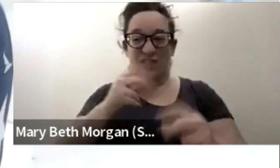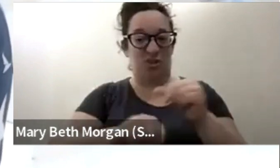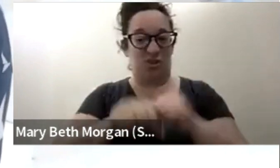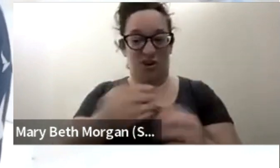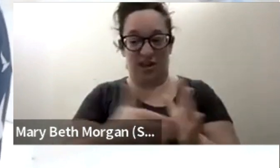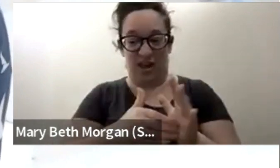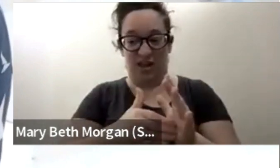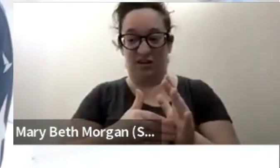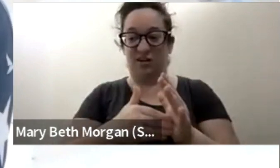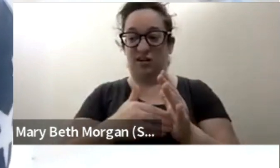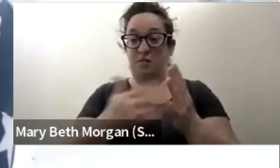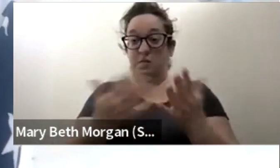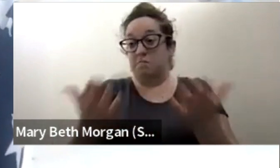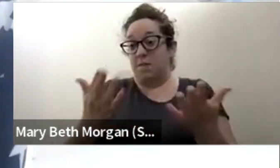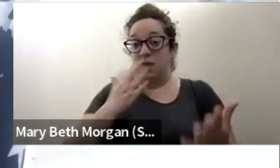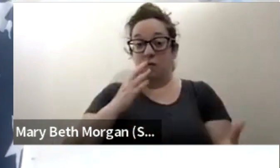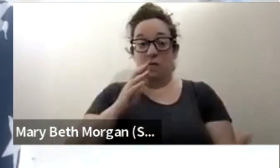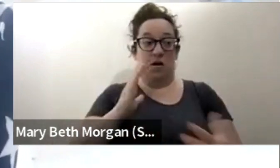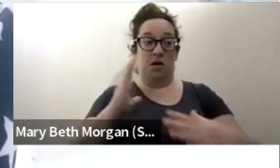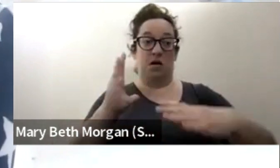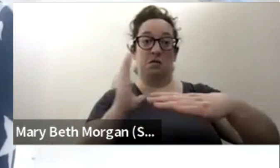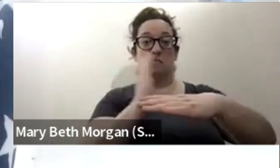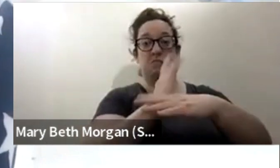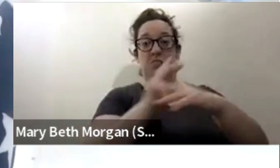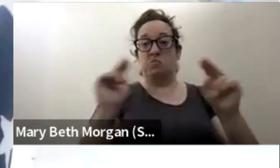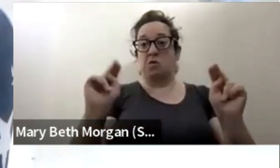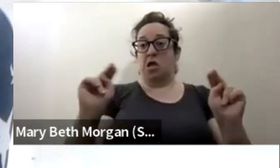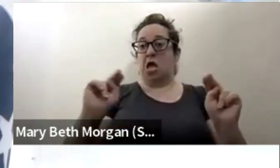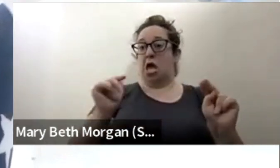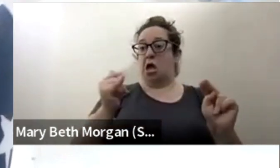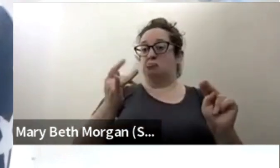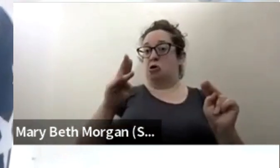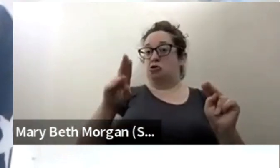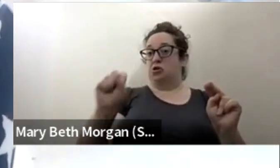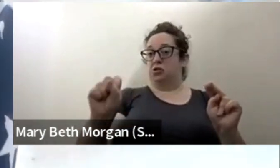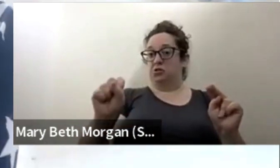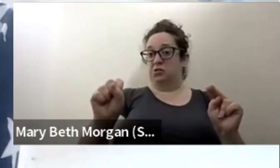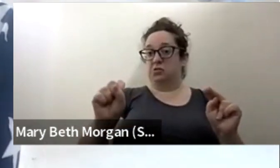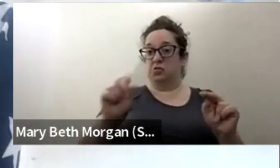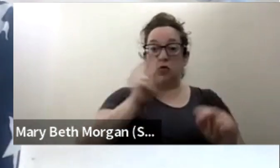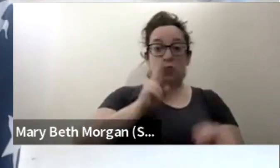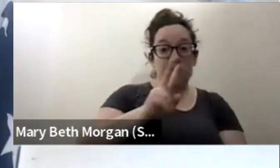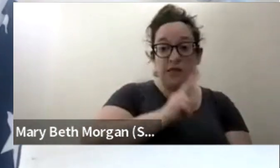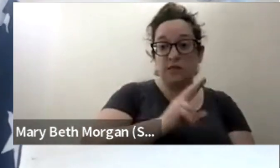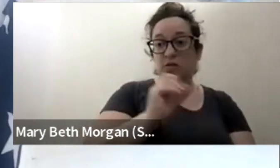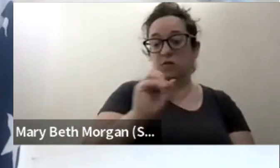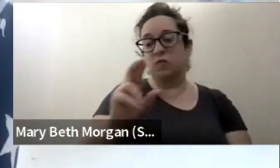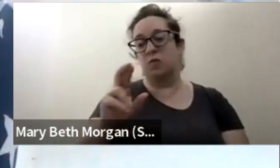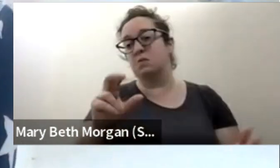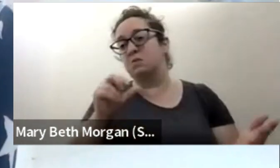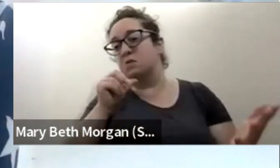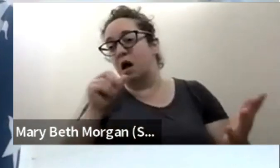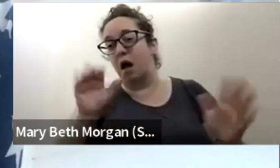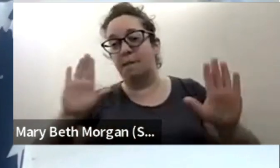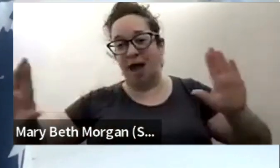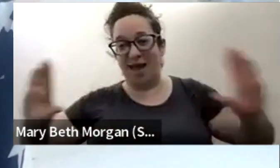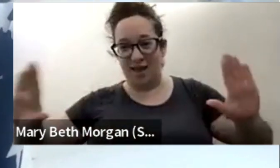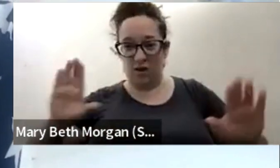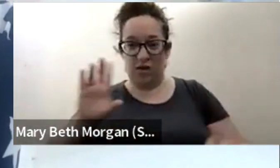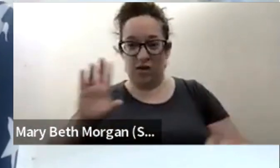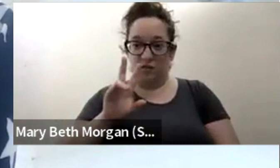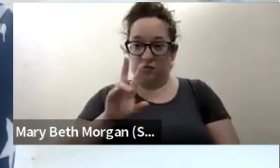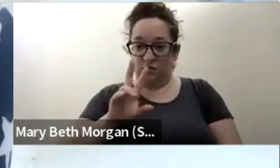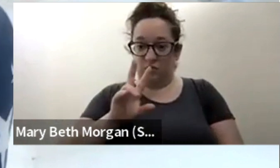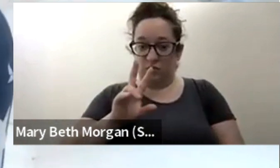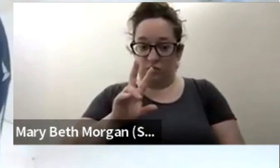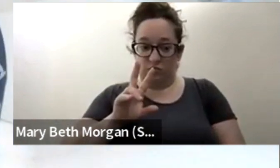each other and desperate to see each other again. Maybe they were androgynous twins, non-binary twins who,